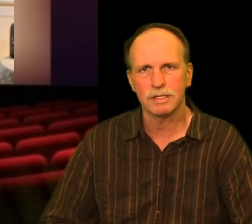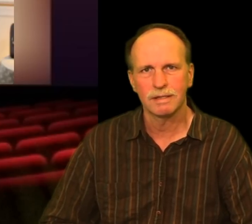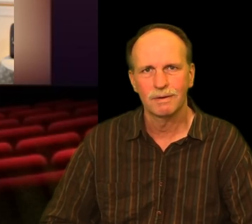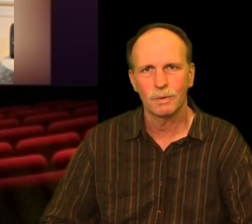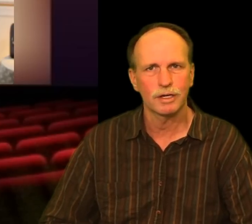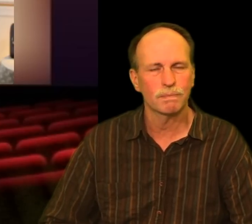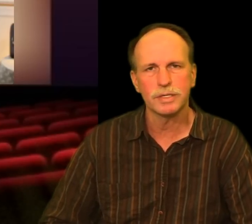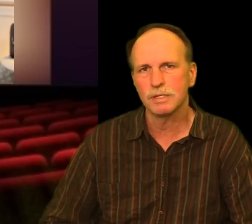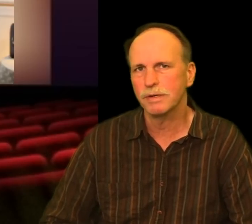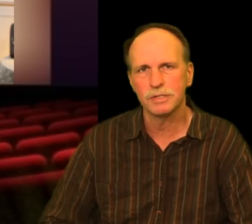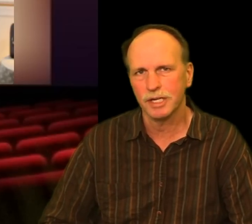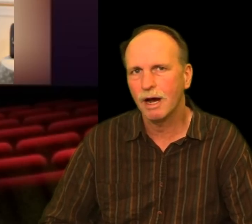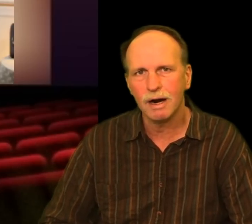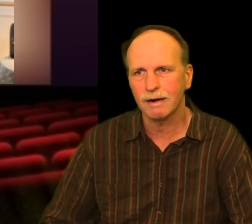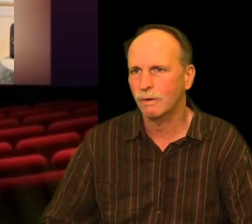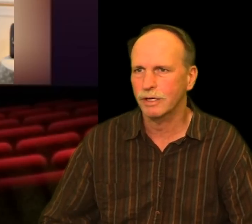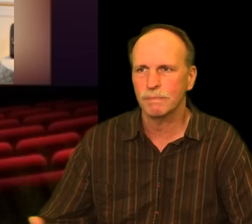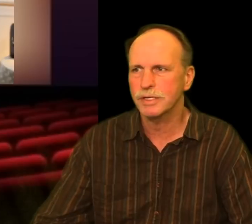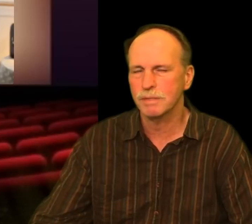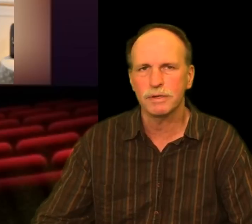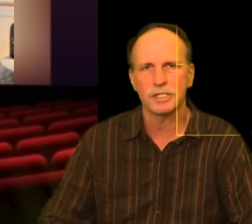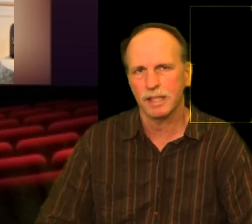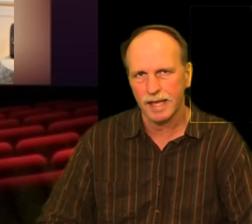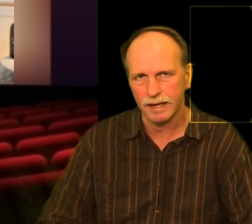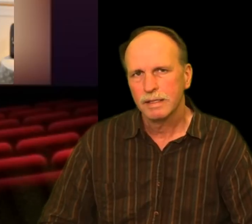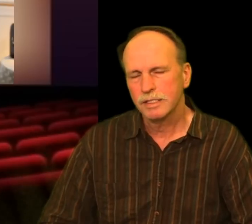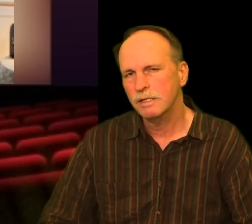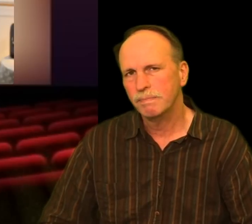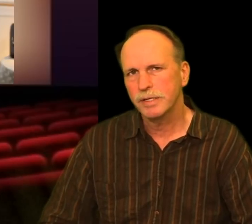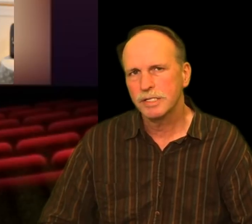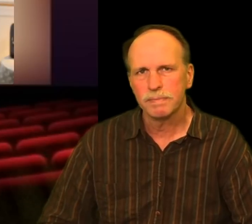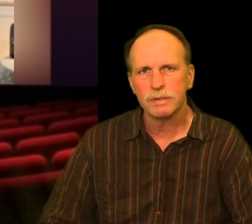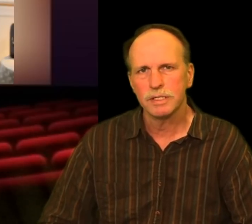this, or you're presupposing R, or you're presupposing that.